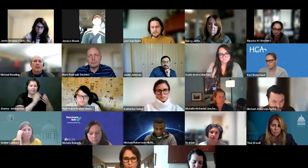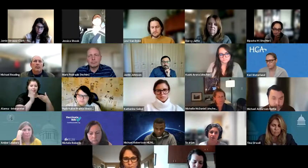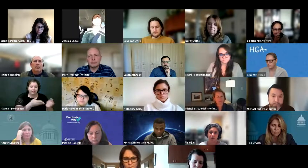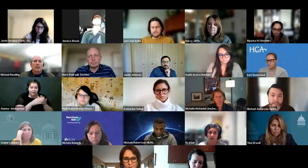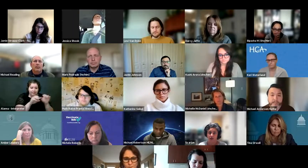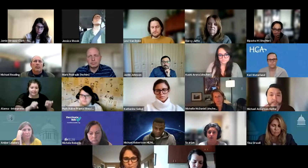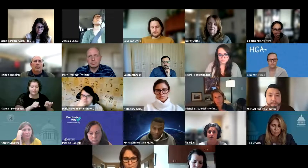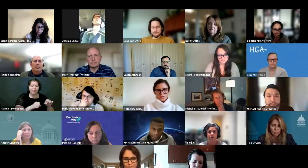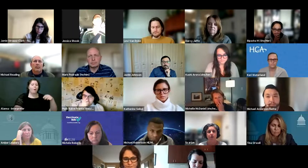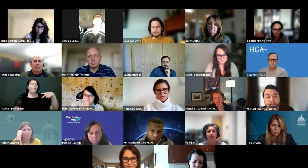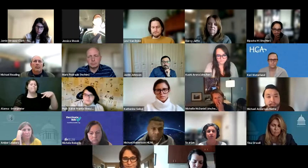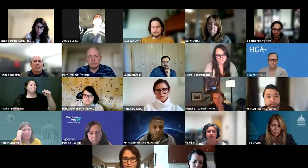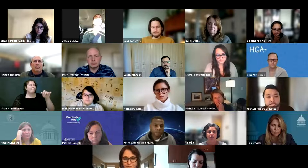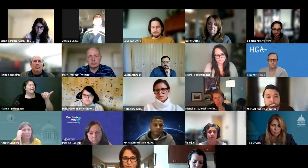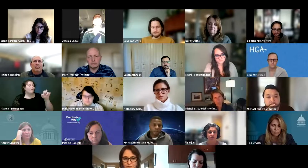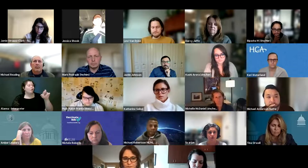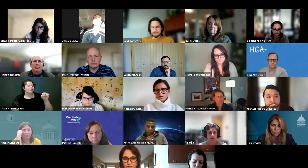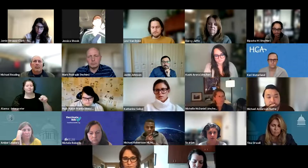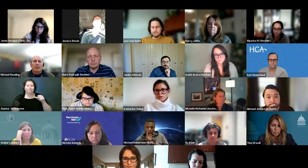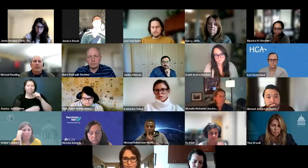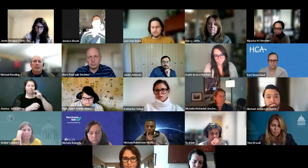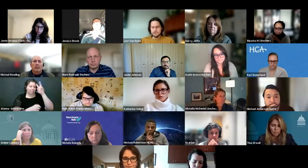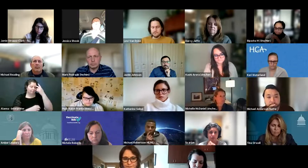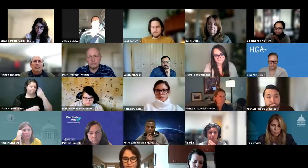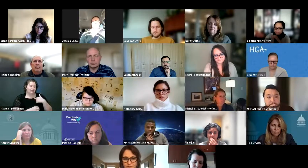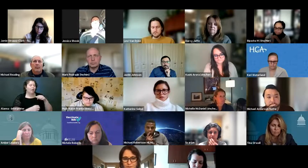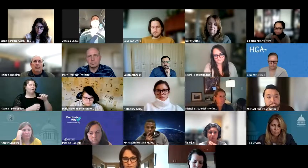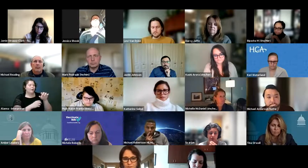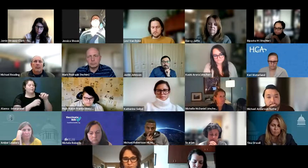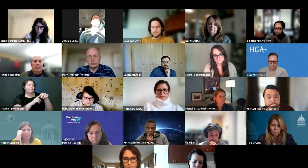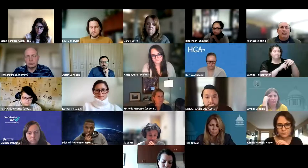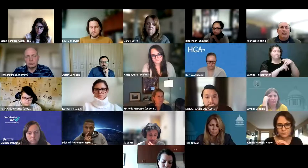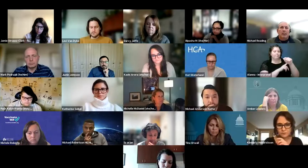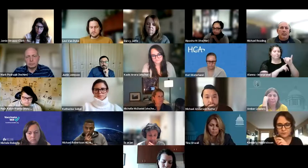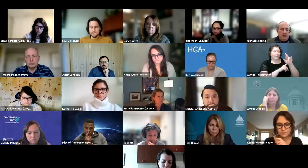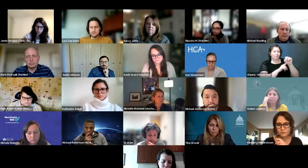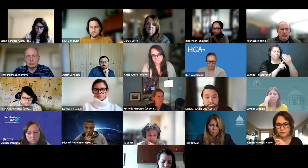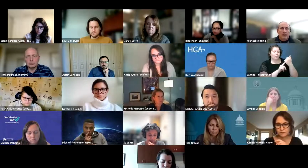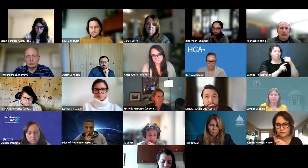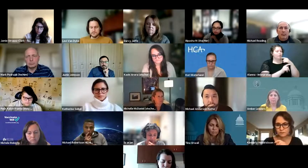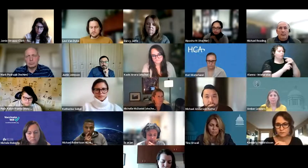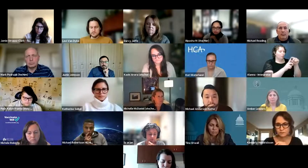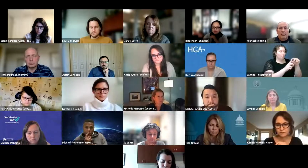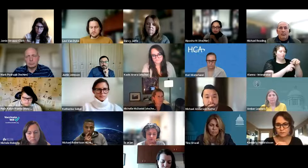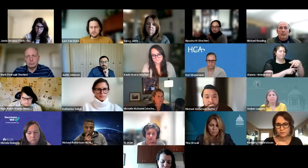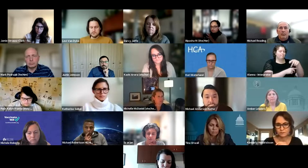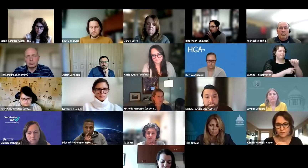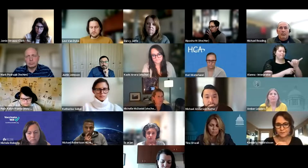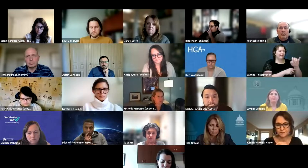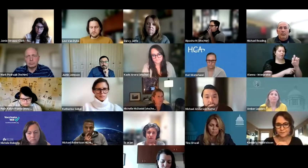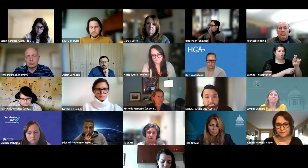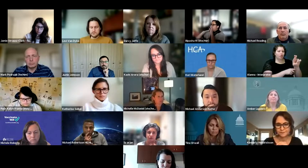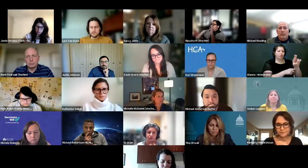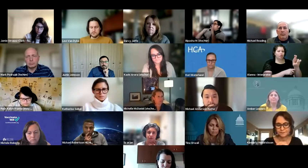the payers, in order to really understand what's going on, because there are some serious gaps. I think particularly on the